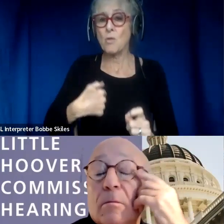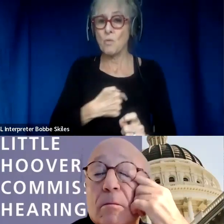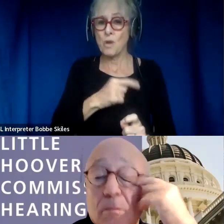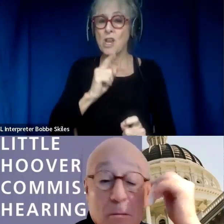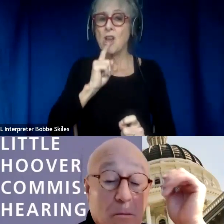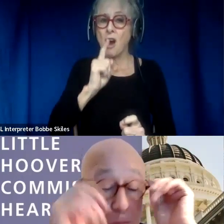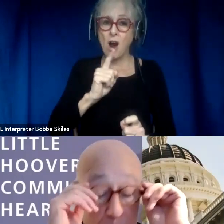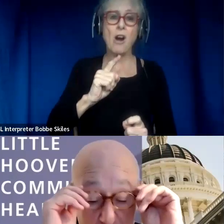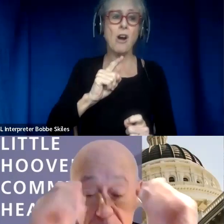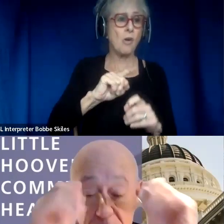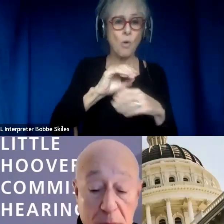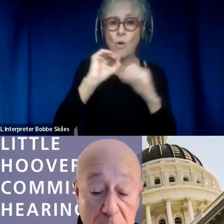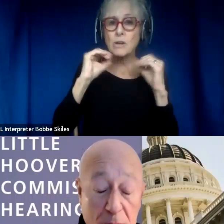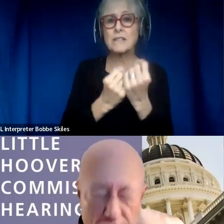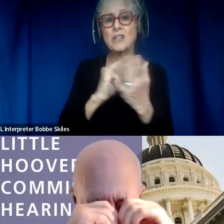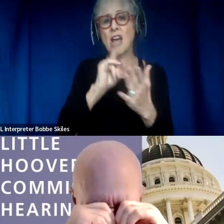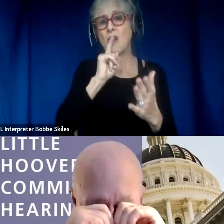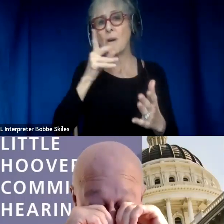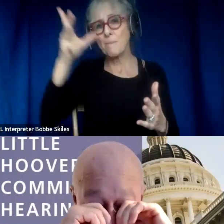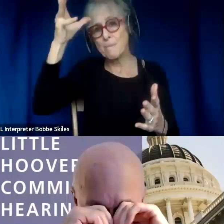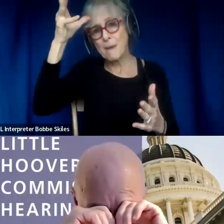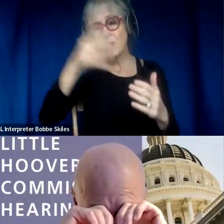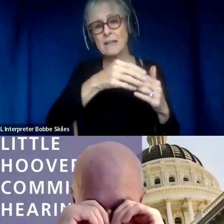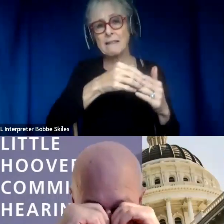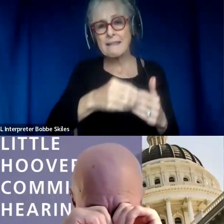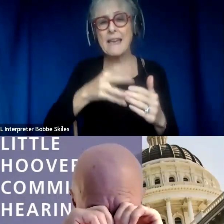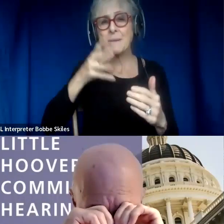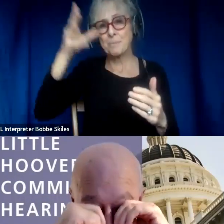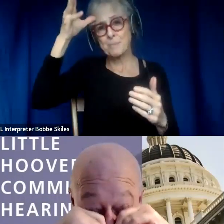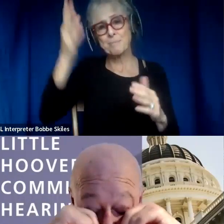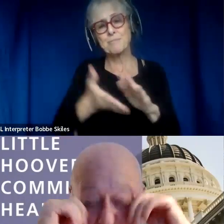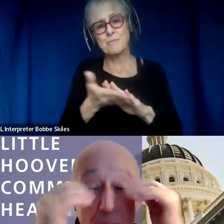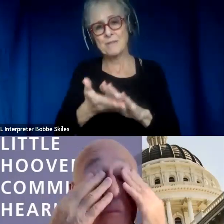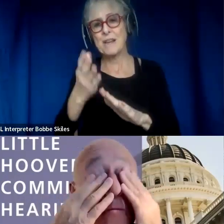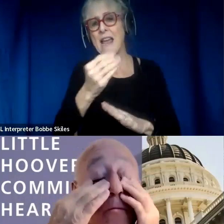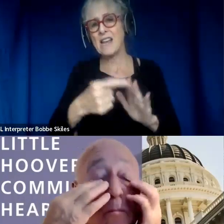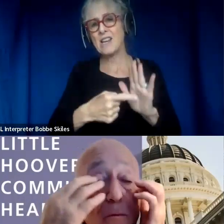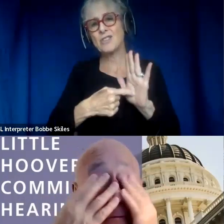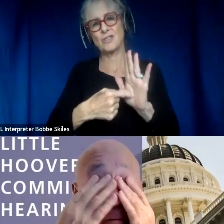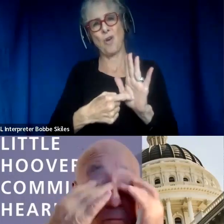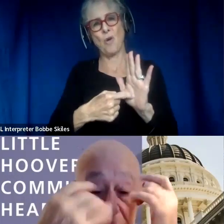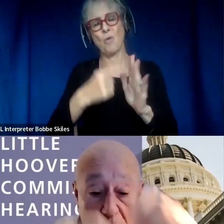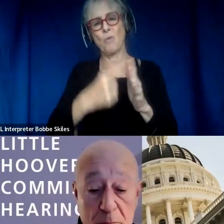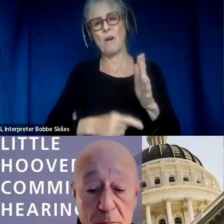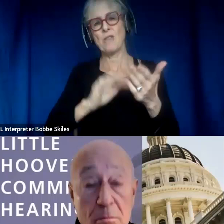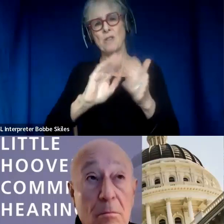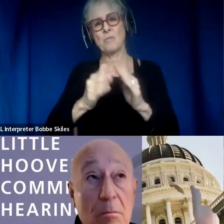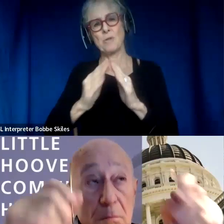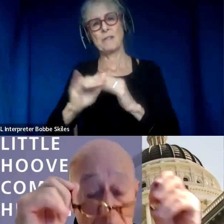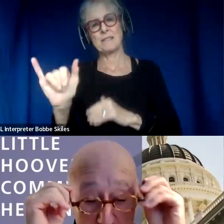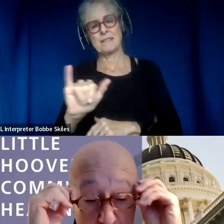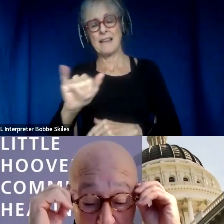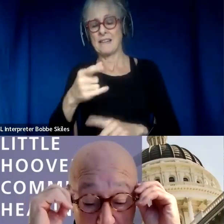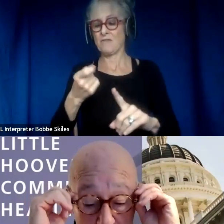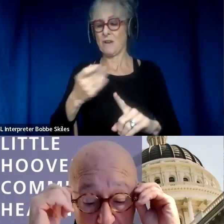parent-led, parent-driven, and reflect the culture of the community. And from my 30-year view of the system,